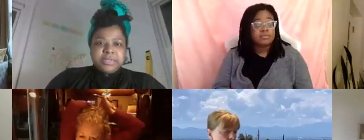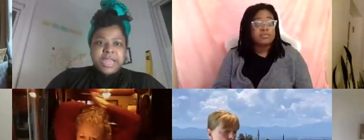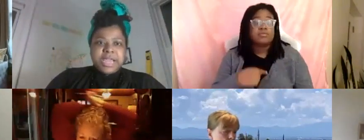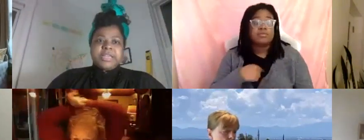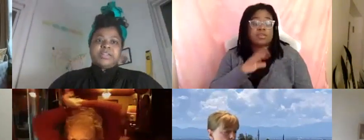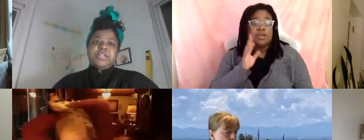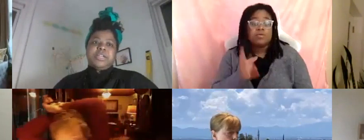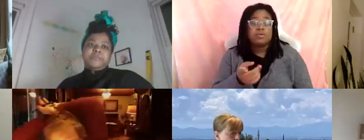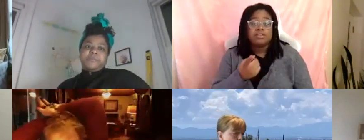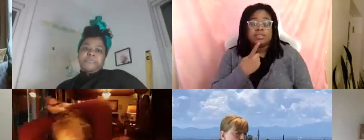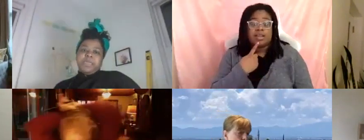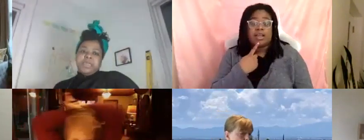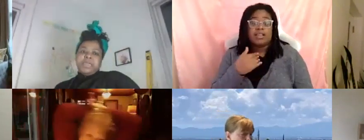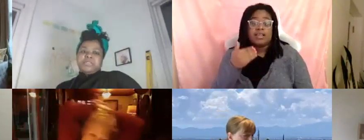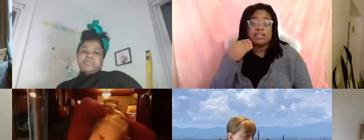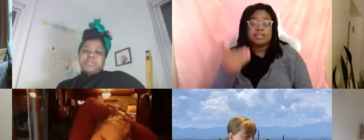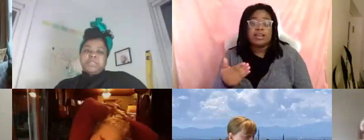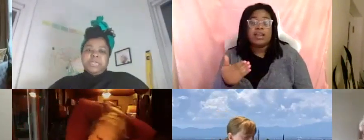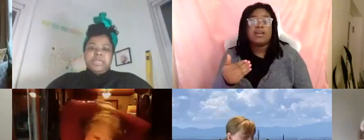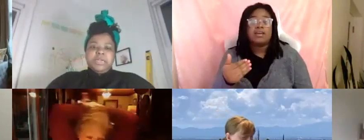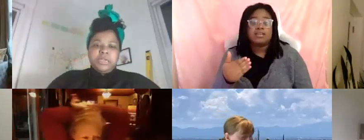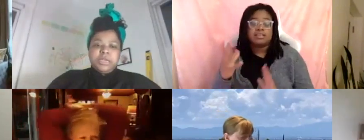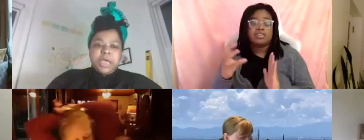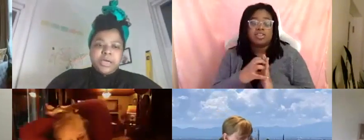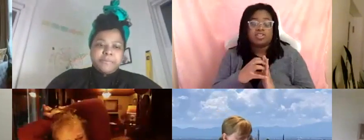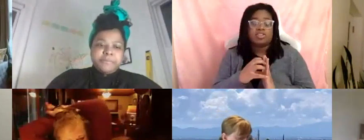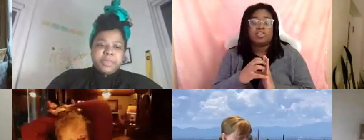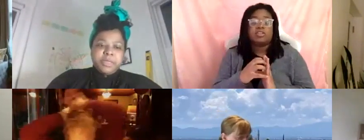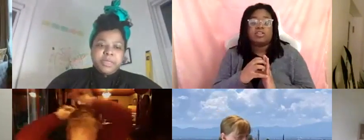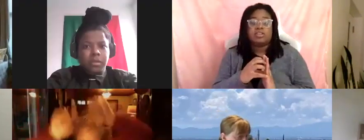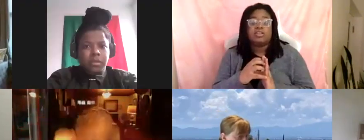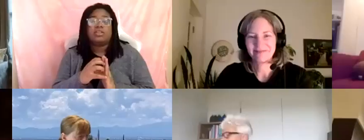this next section is really